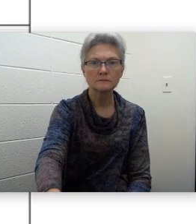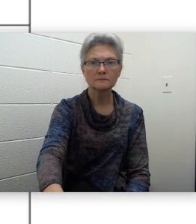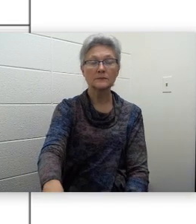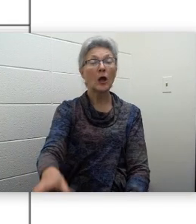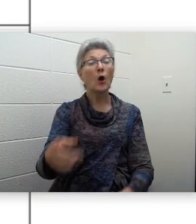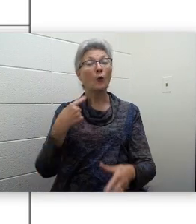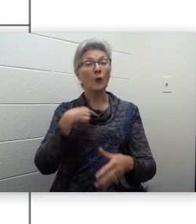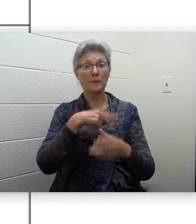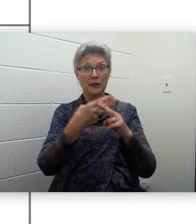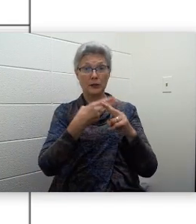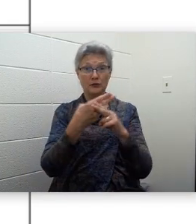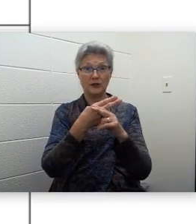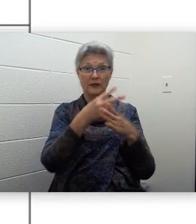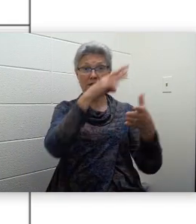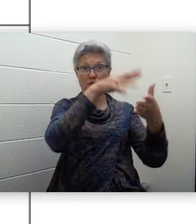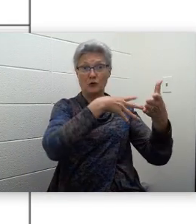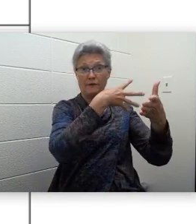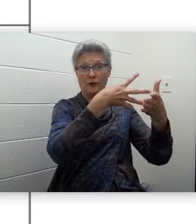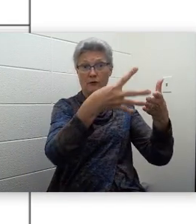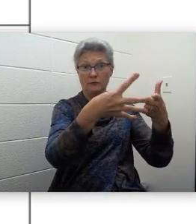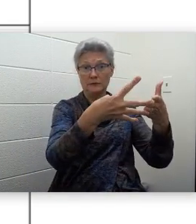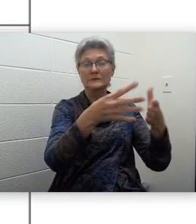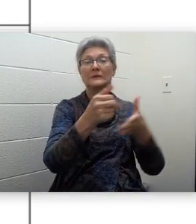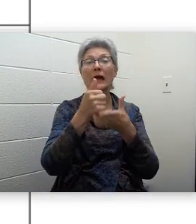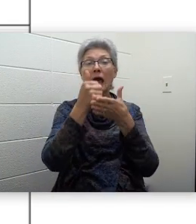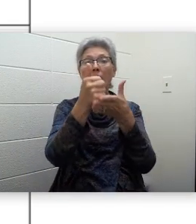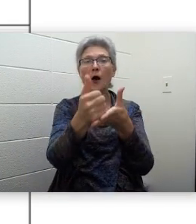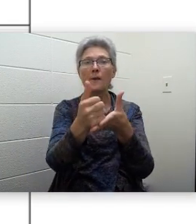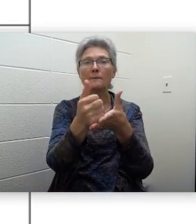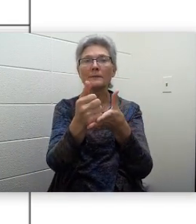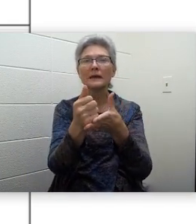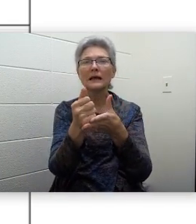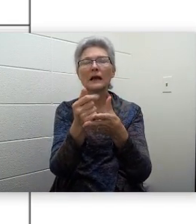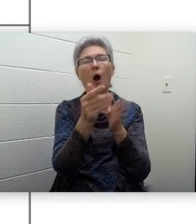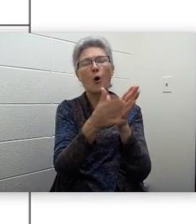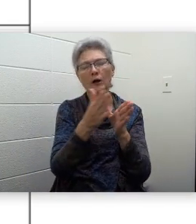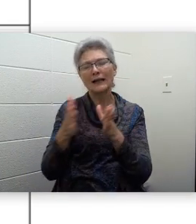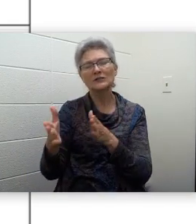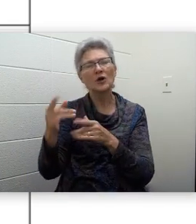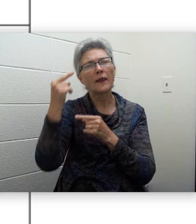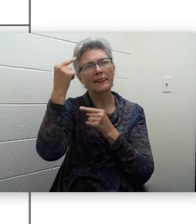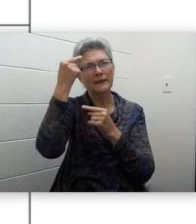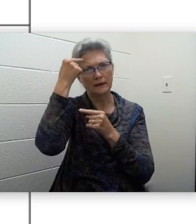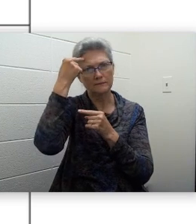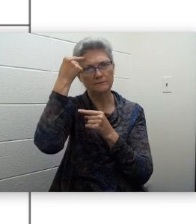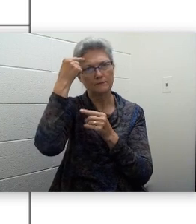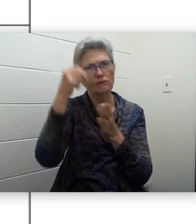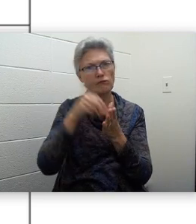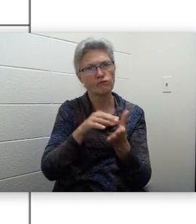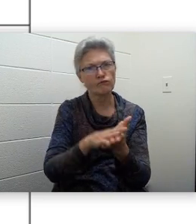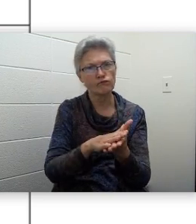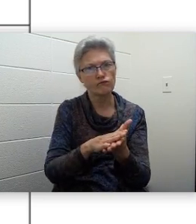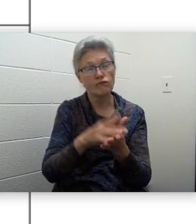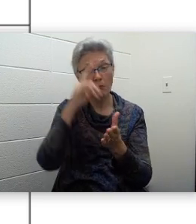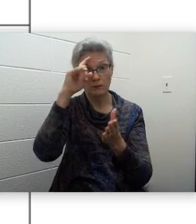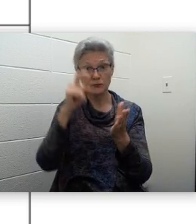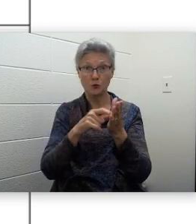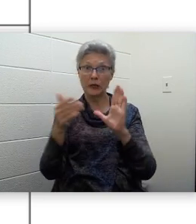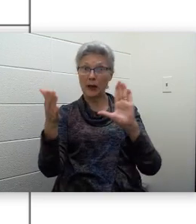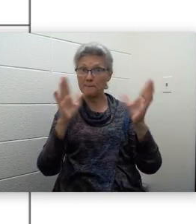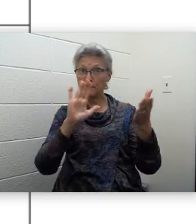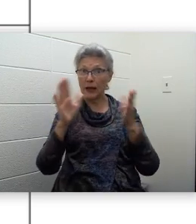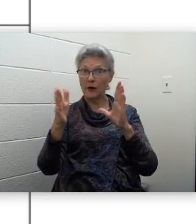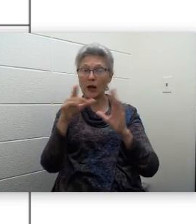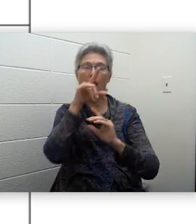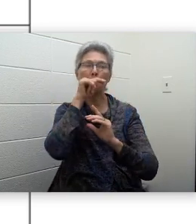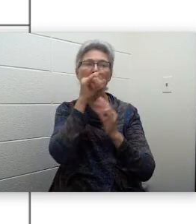We will be using this graphic organizer to help keep our thinking nice and organized. Notice again that we are comparing A